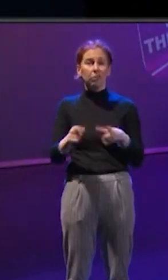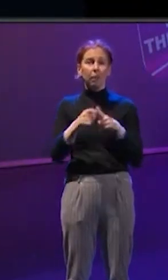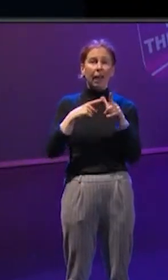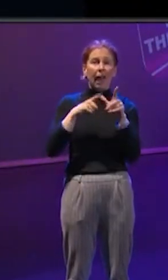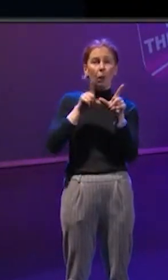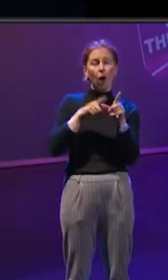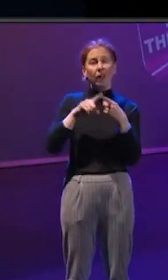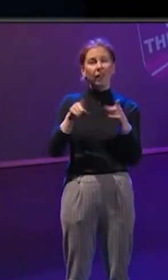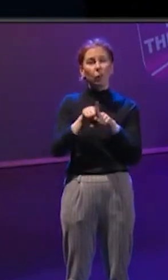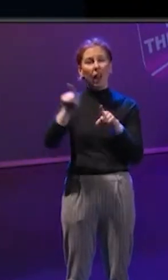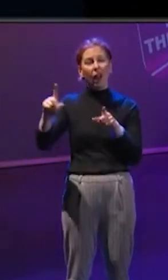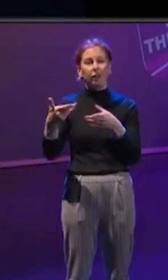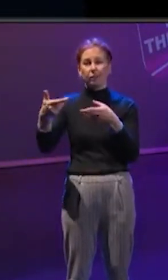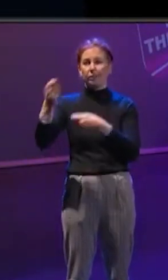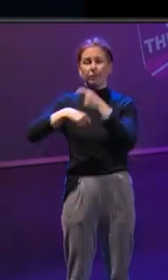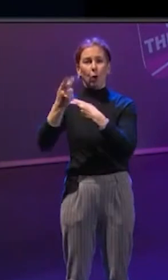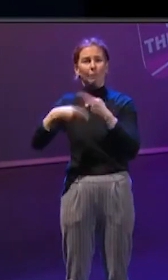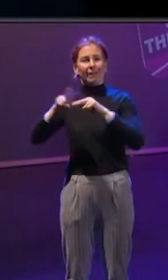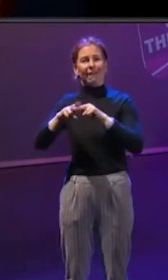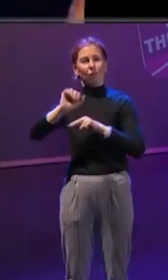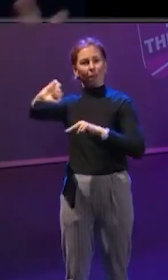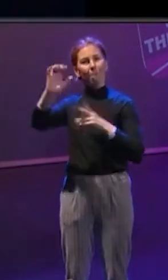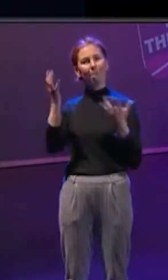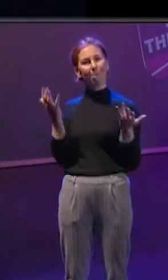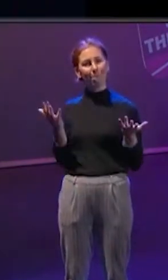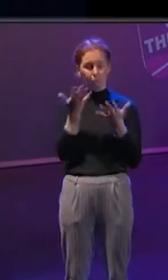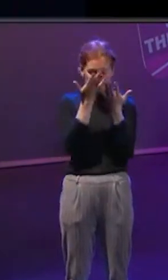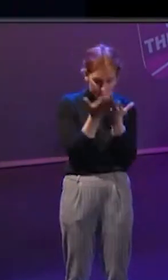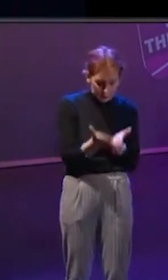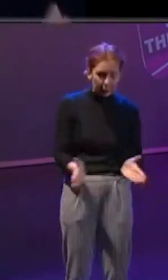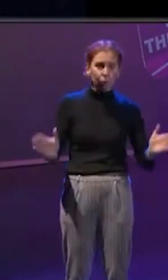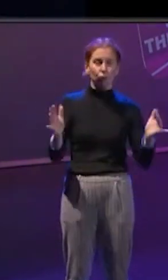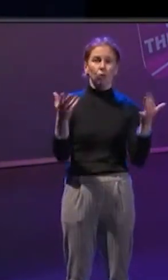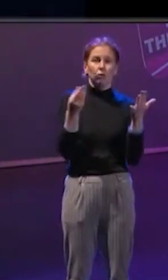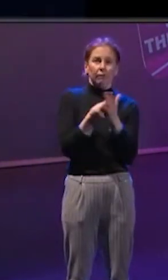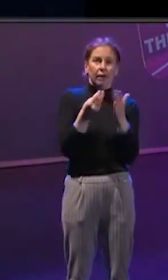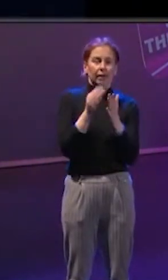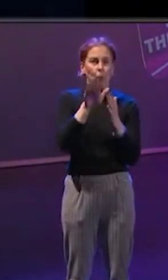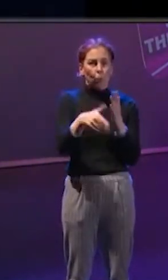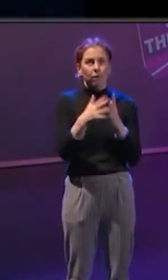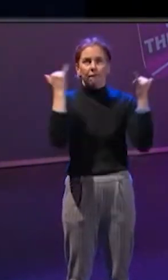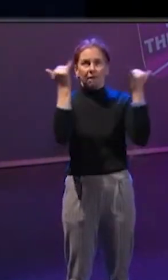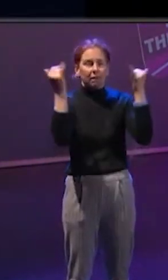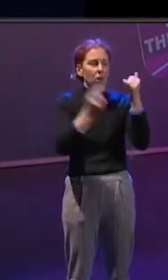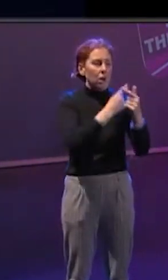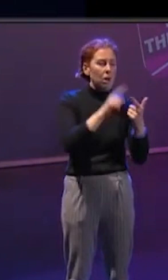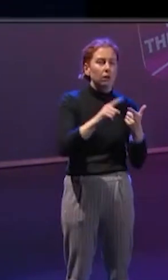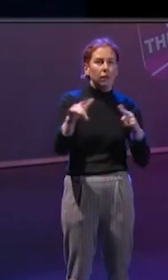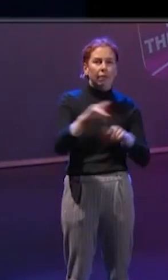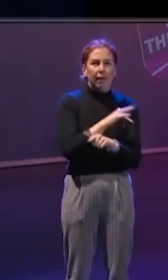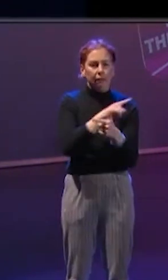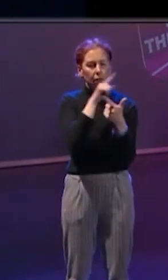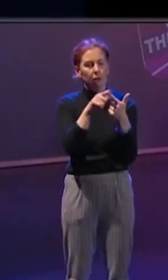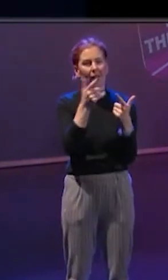other really obvious thing. I mean, I think the sort of broader finances of how a festival makes money or a theatre makes money is